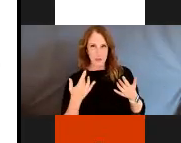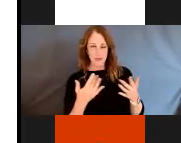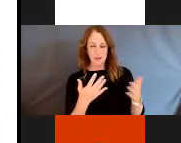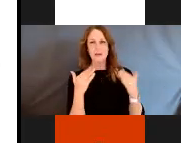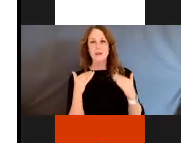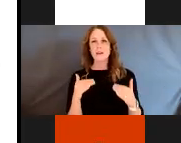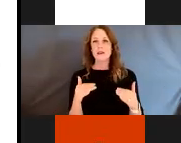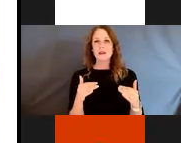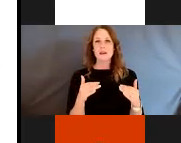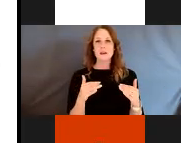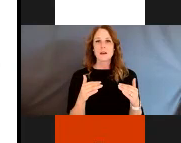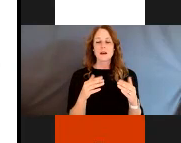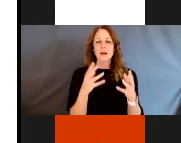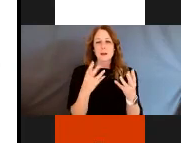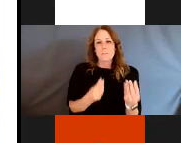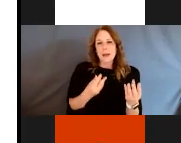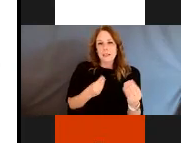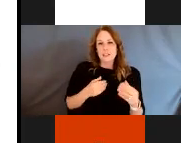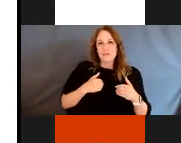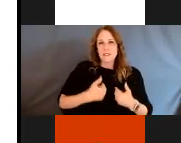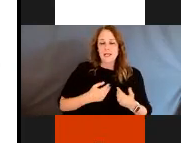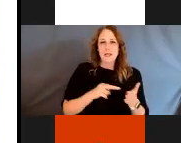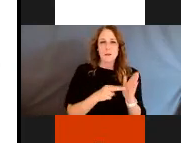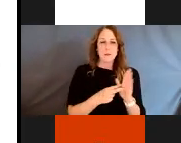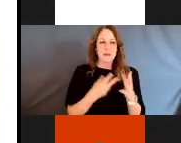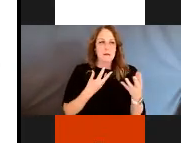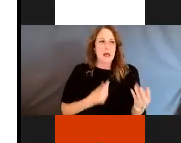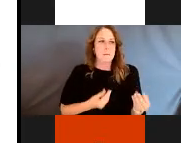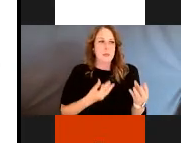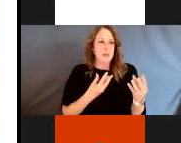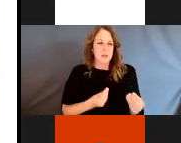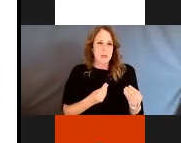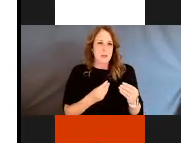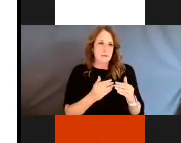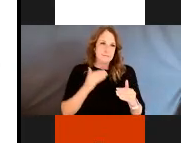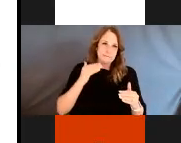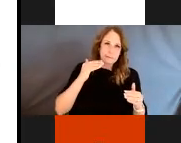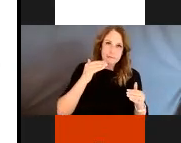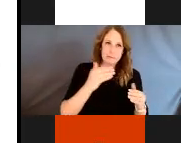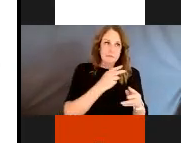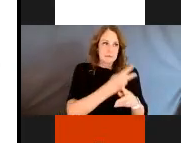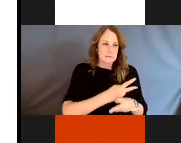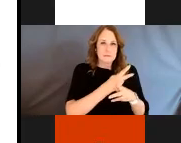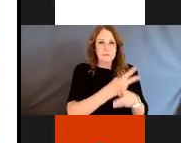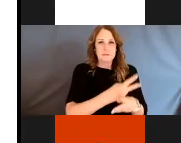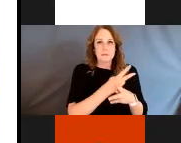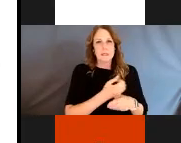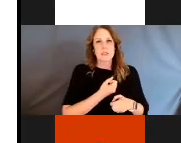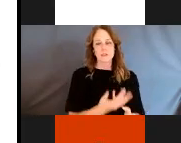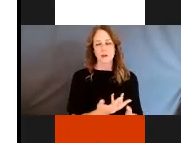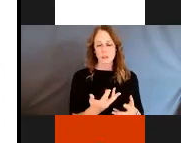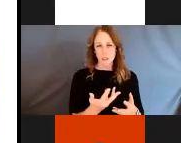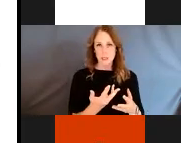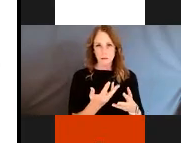fatigue is empathetic strain and general exhaustion resulting from caring for people in distress. So we see